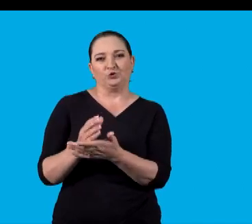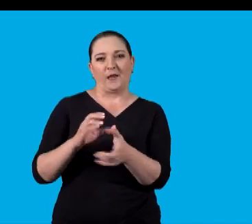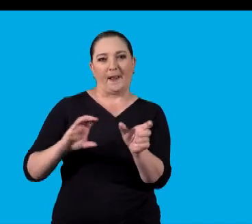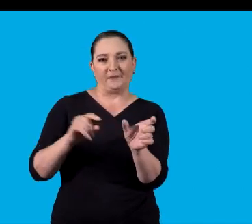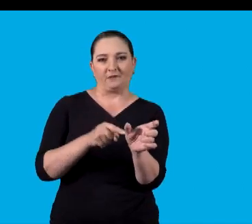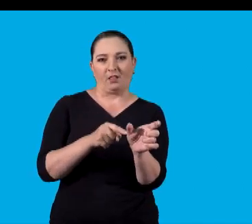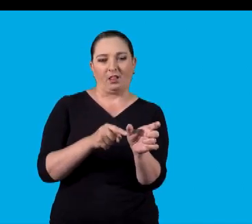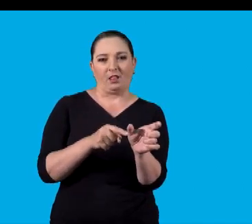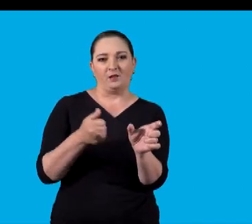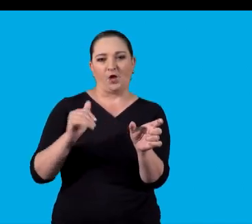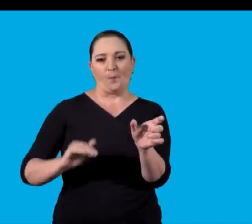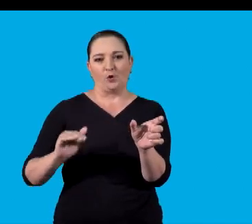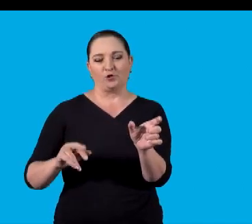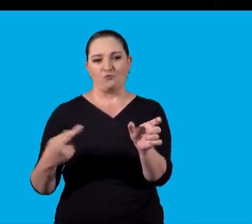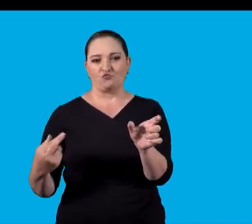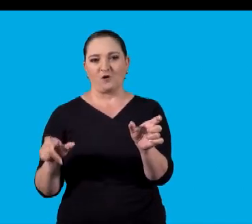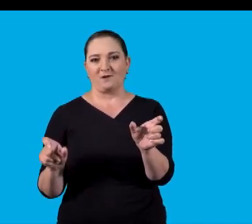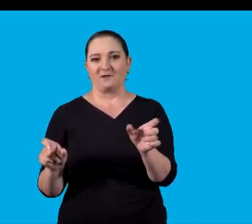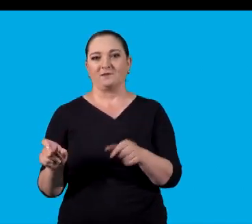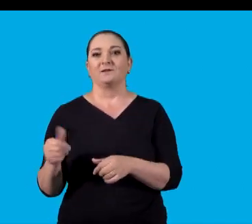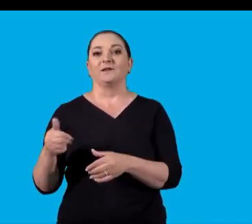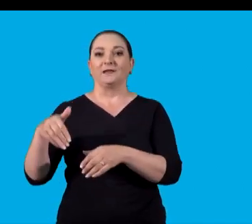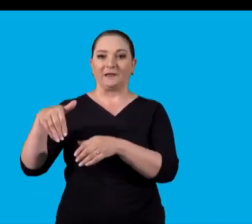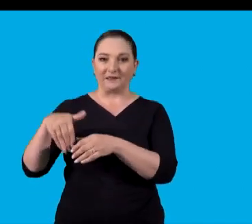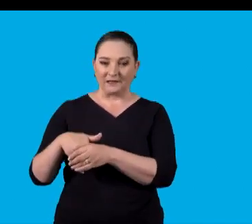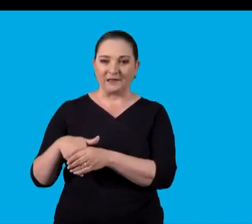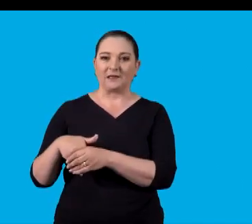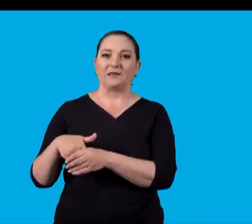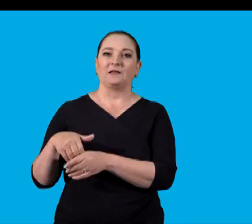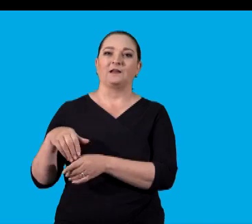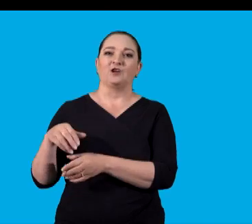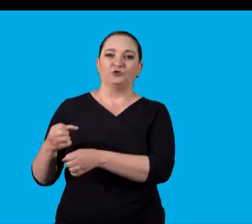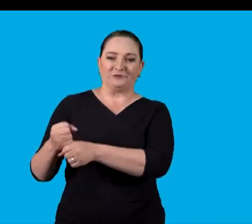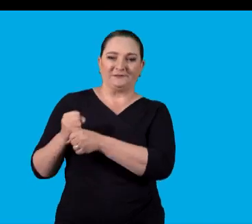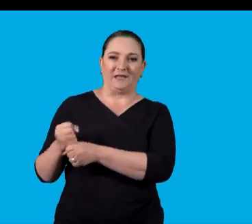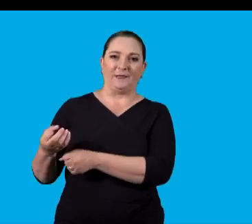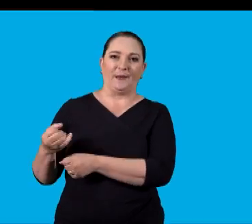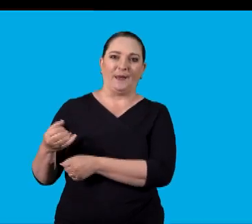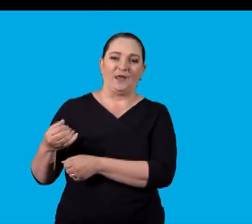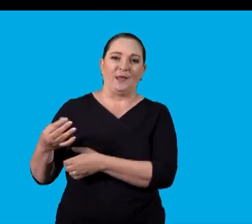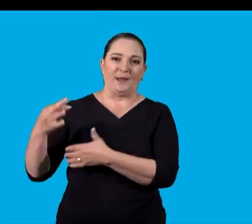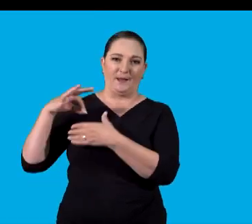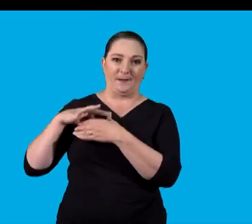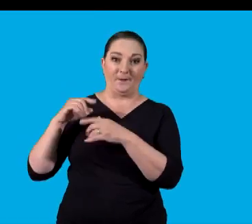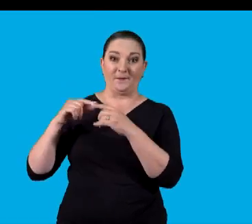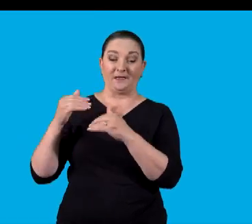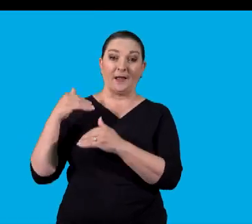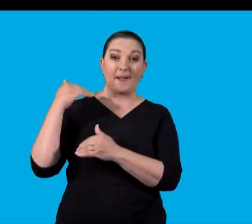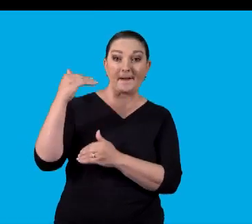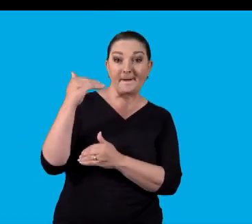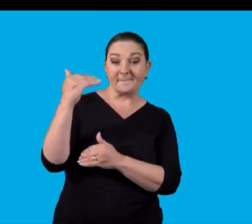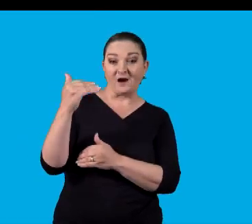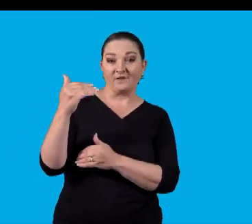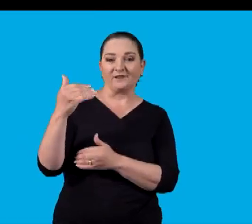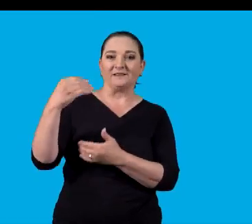to note number 7, ordinary share capital. And here on the bottom right, this is what goes to the retained income. So we are told